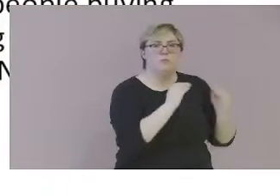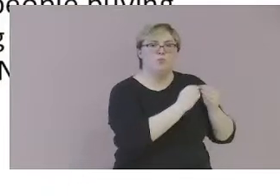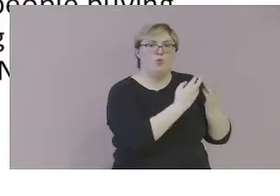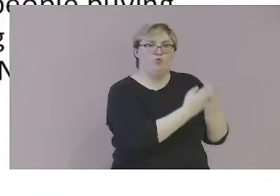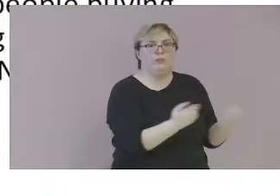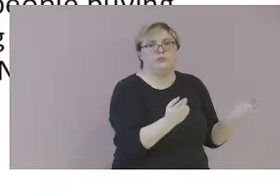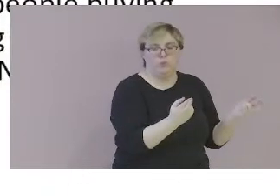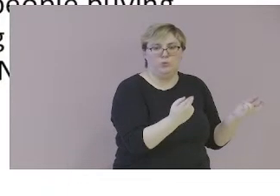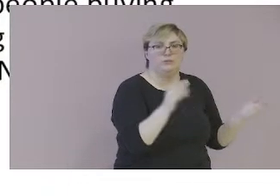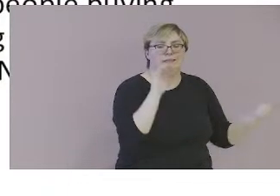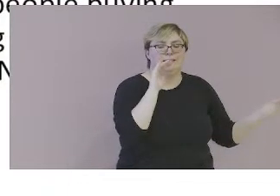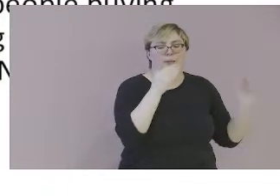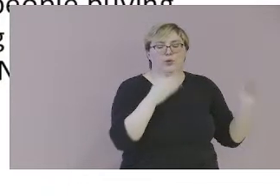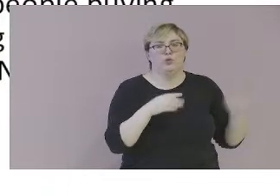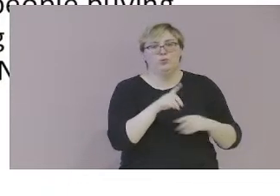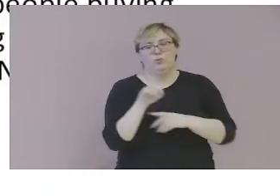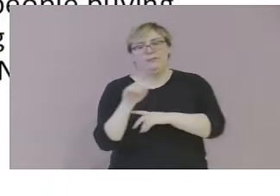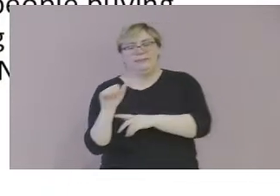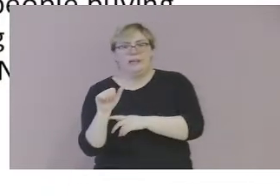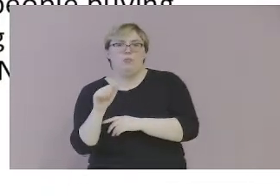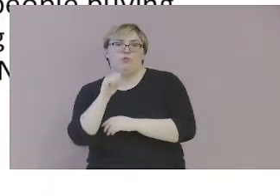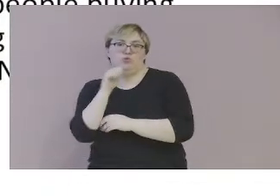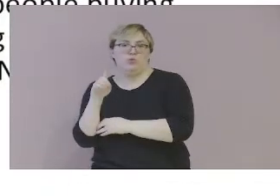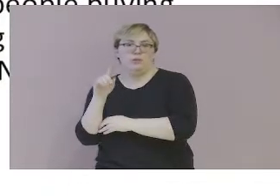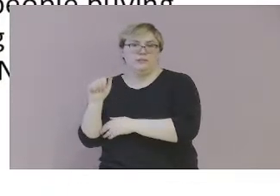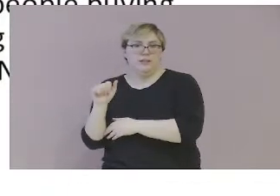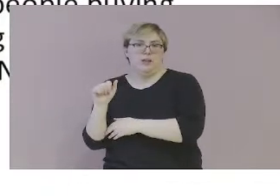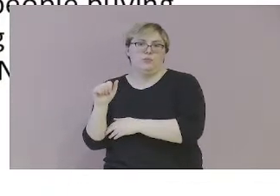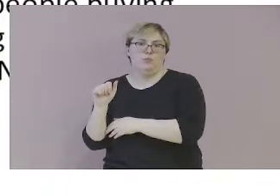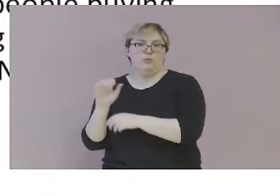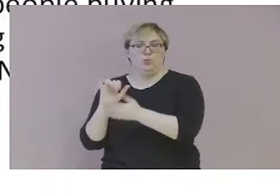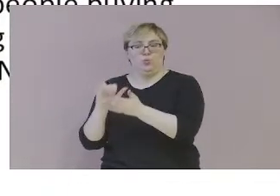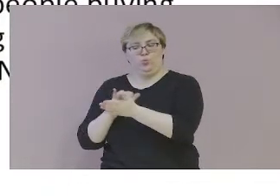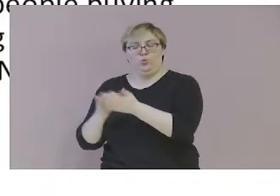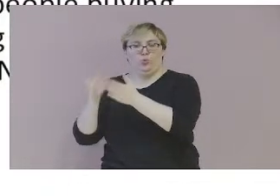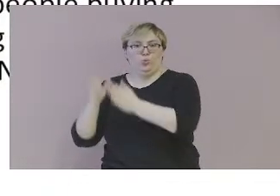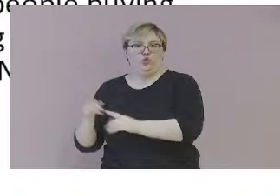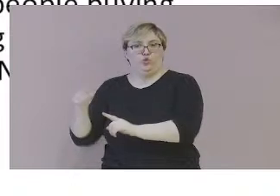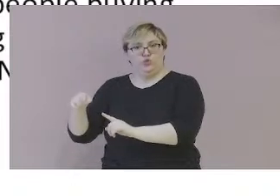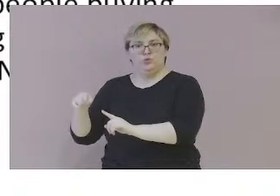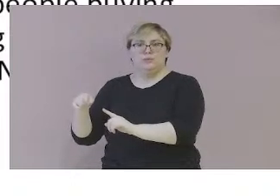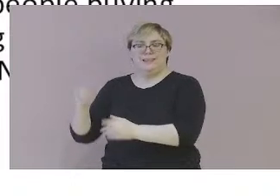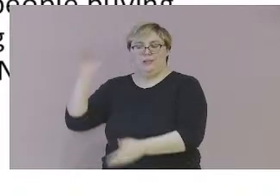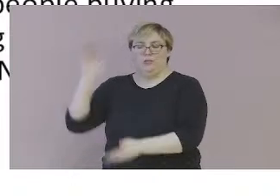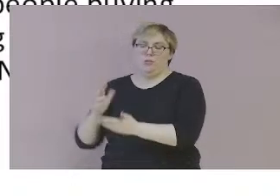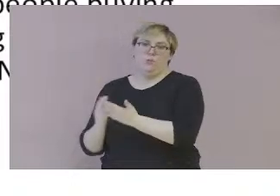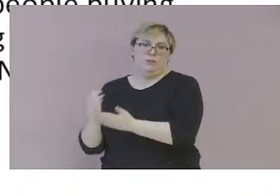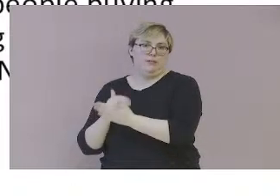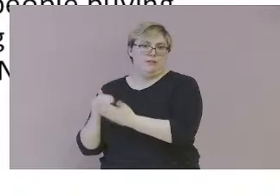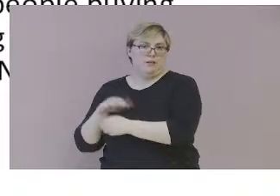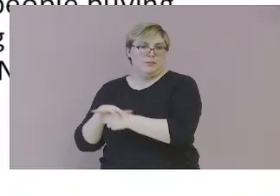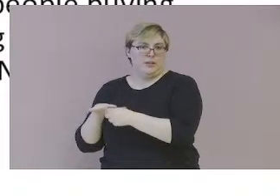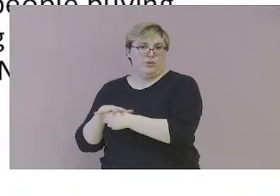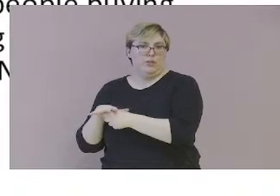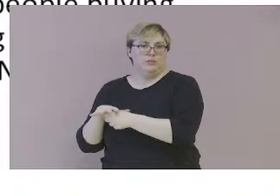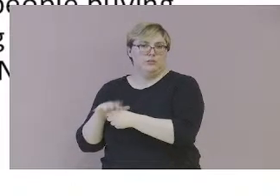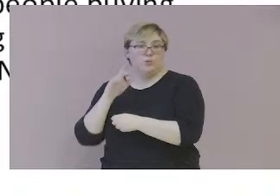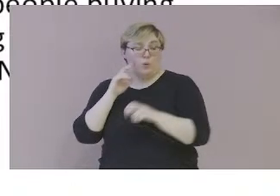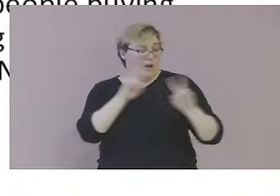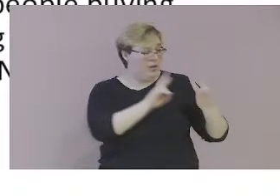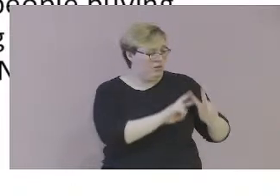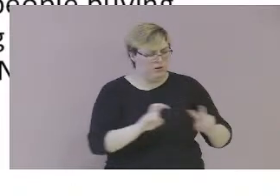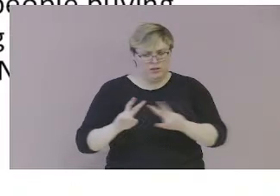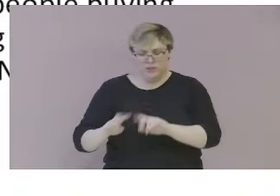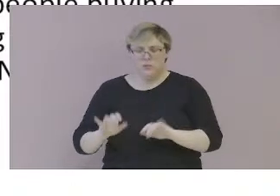non-disabled New Yorkers in lower income neighborhoods. This was something I hadn't expected. So I'll give you